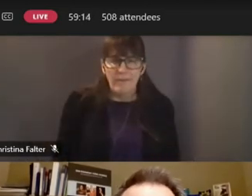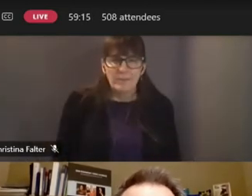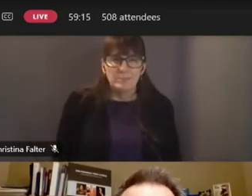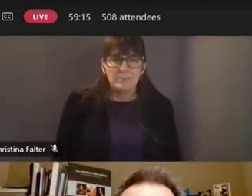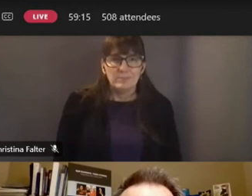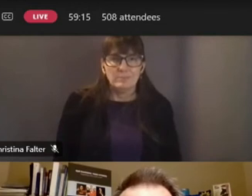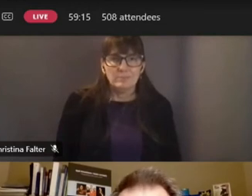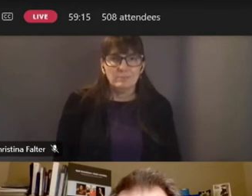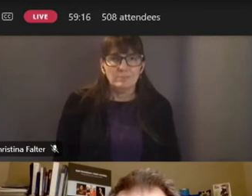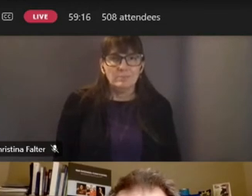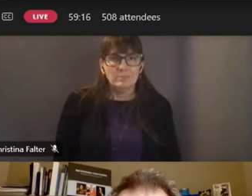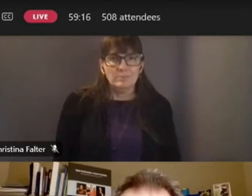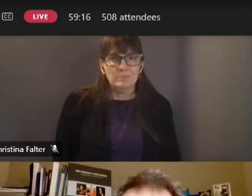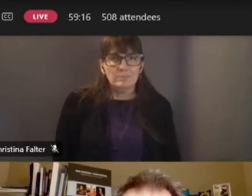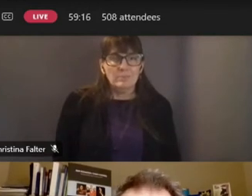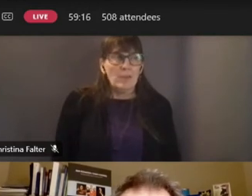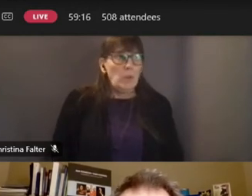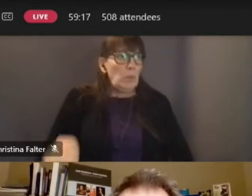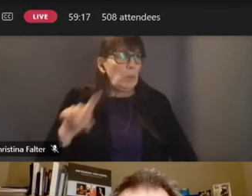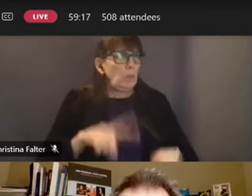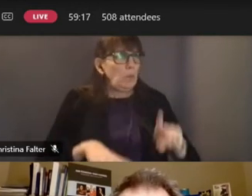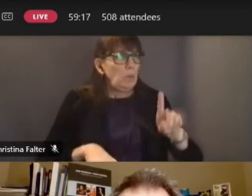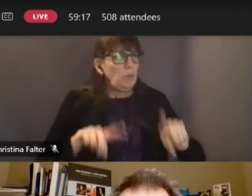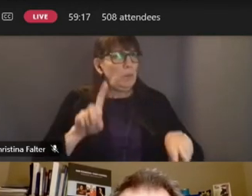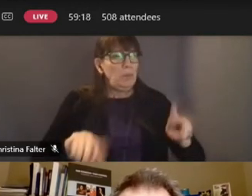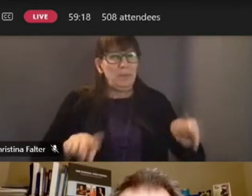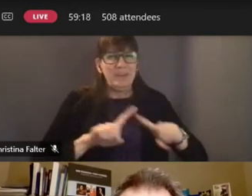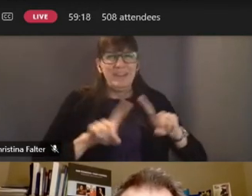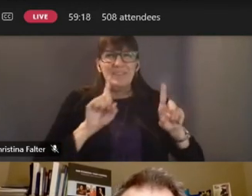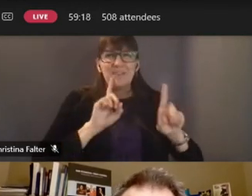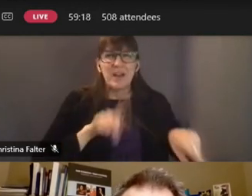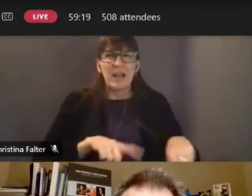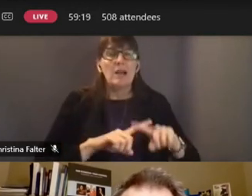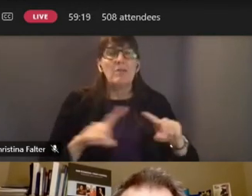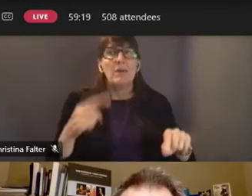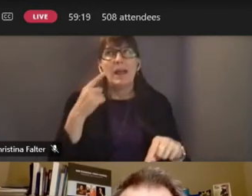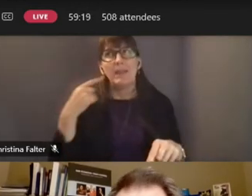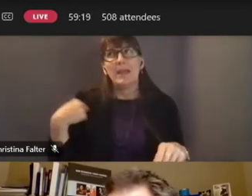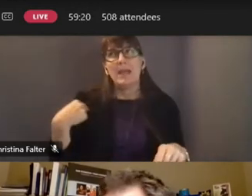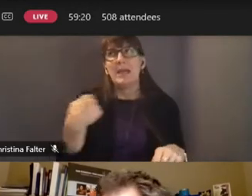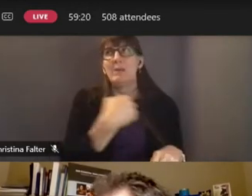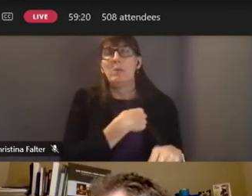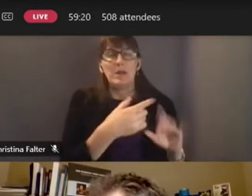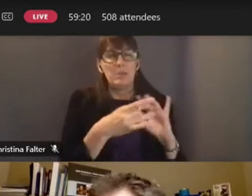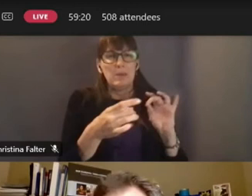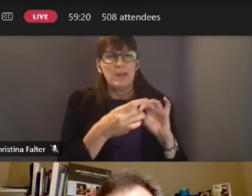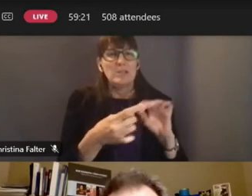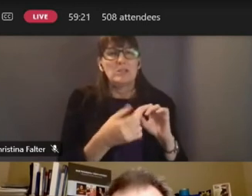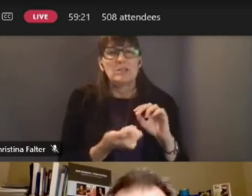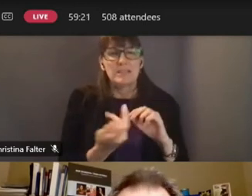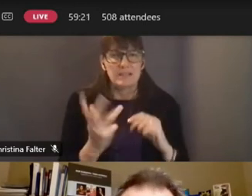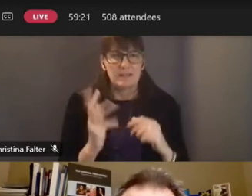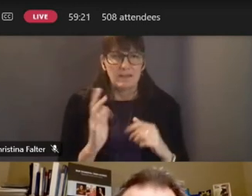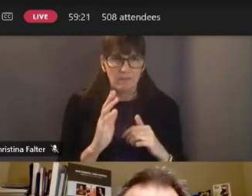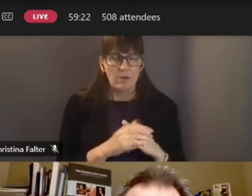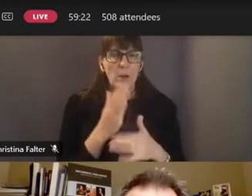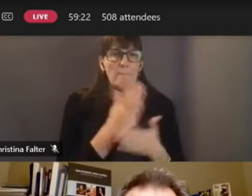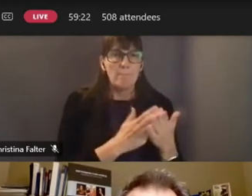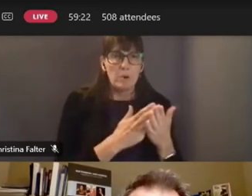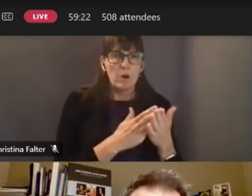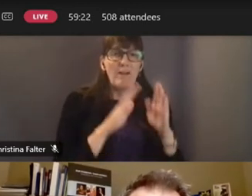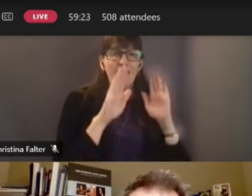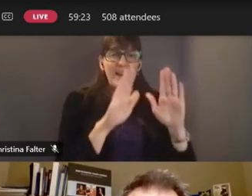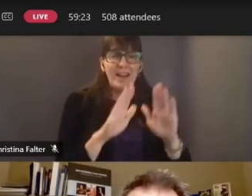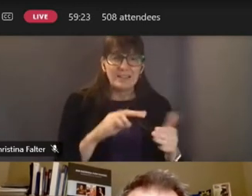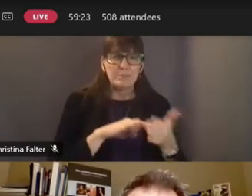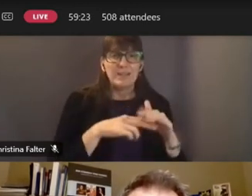Well, there's many different answers to that, but I think we've referenced a number of them. I think it's partly excellence is access to